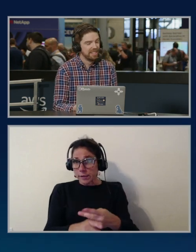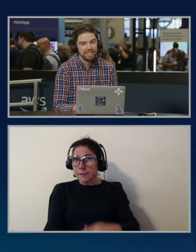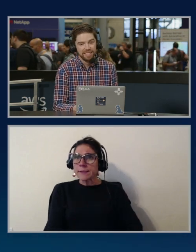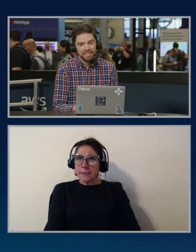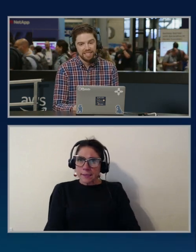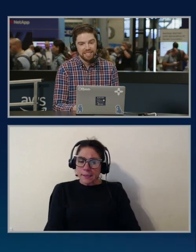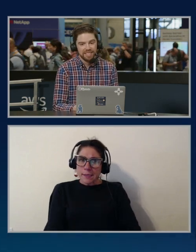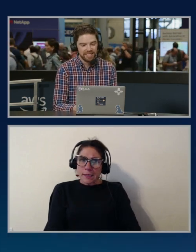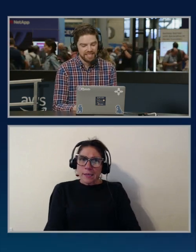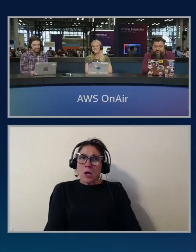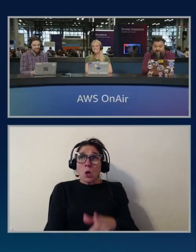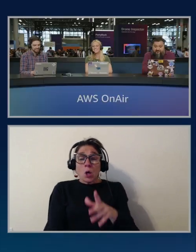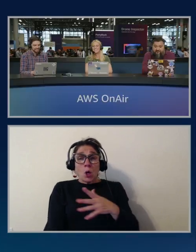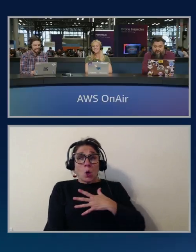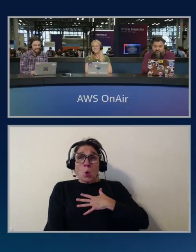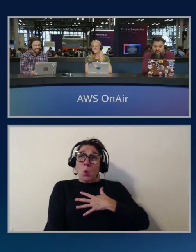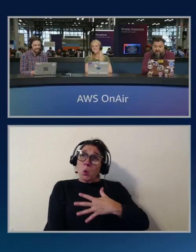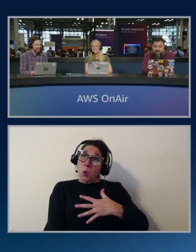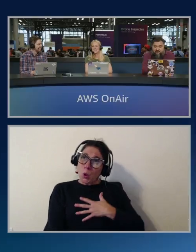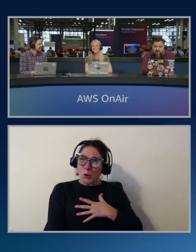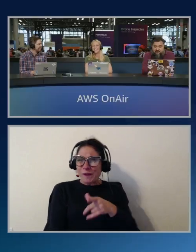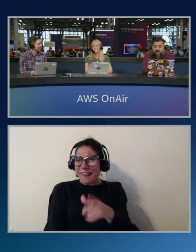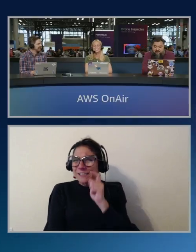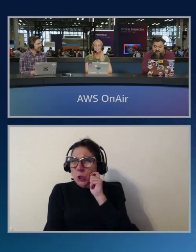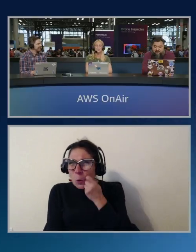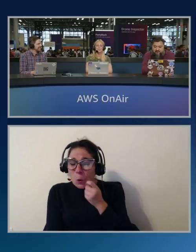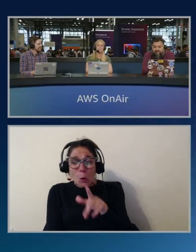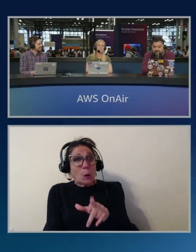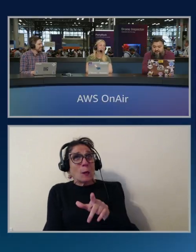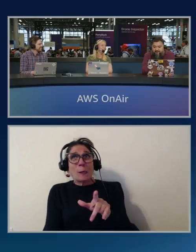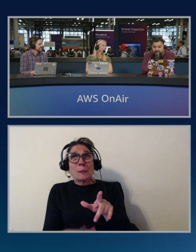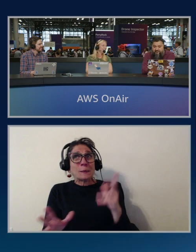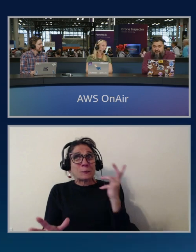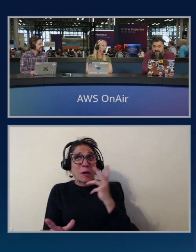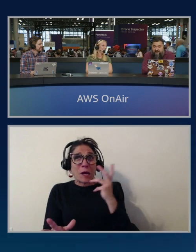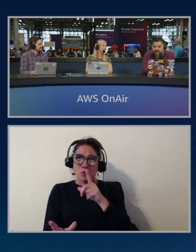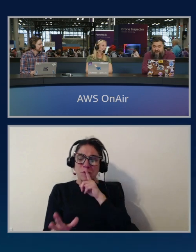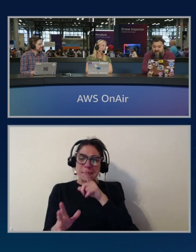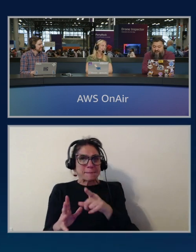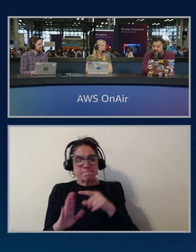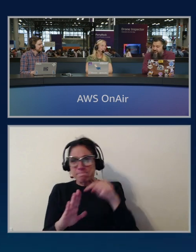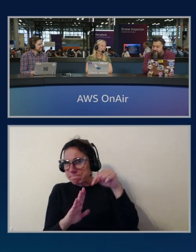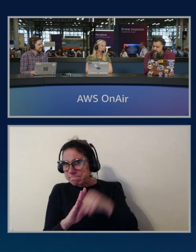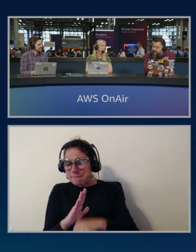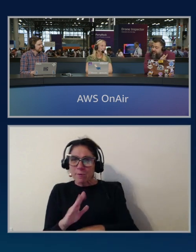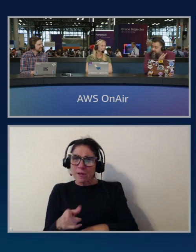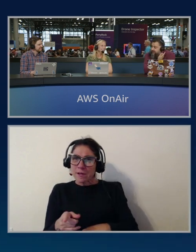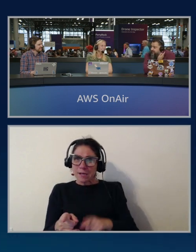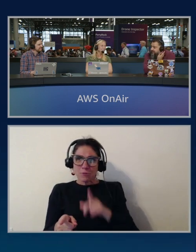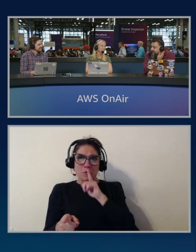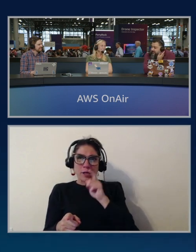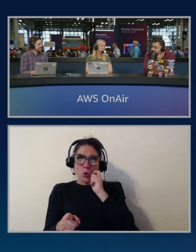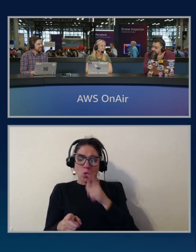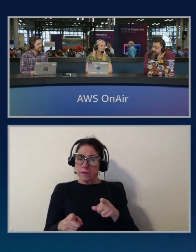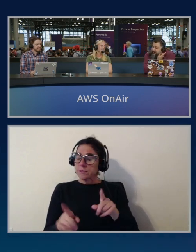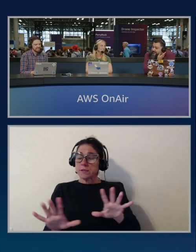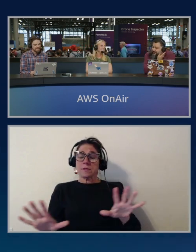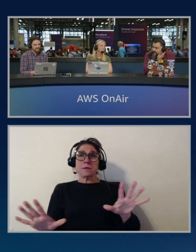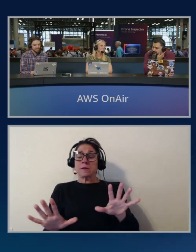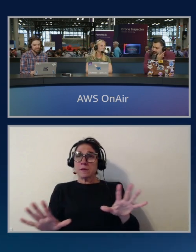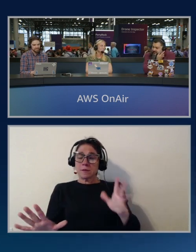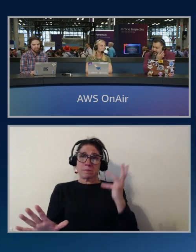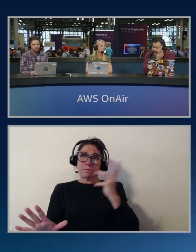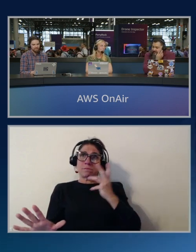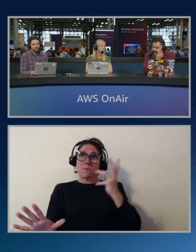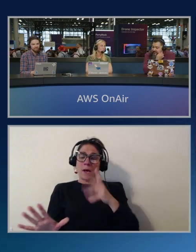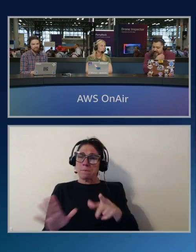That's cool. That's a little dense. It took me a second. That's super cool. Yeah, this is kind of a showstopper. I mean, to be